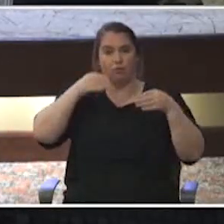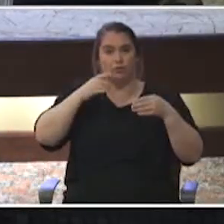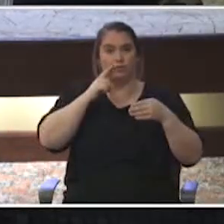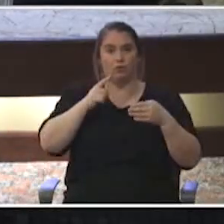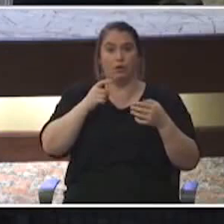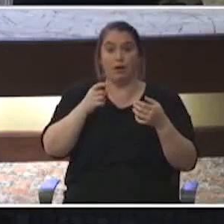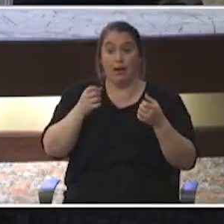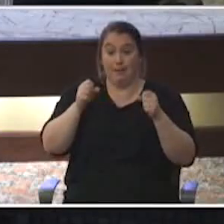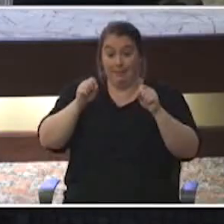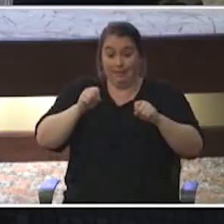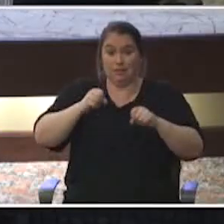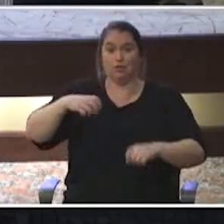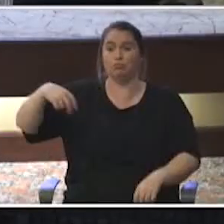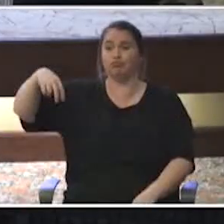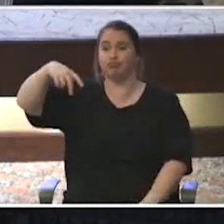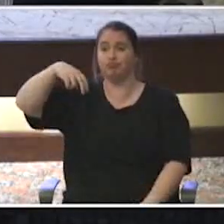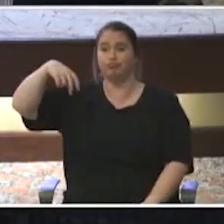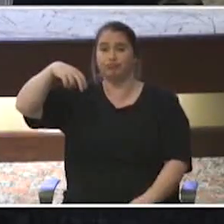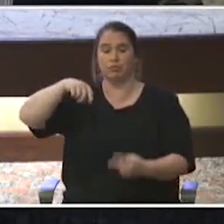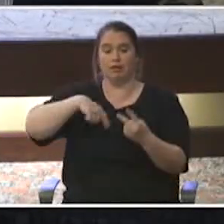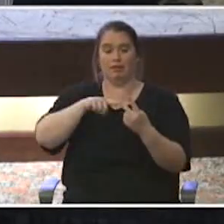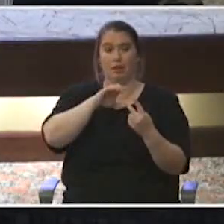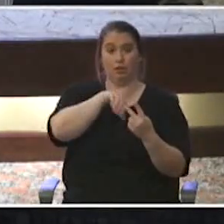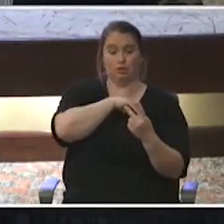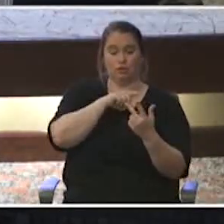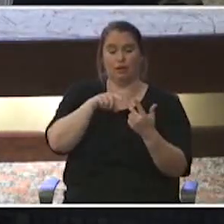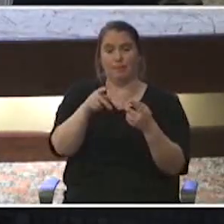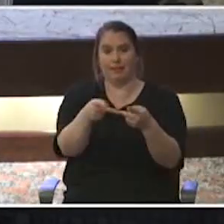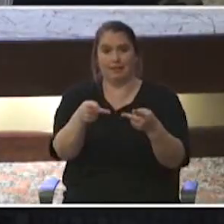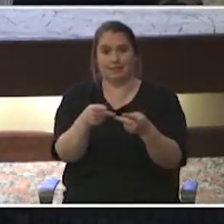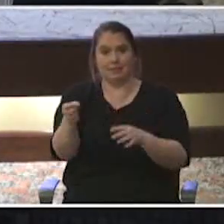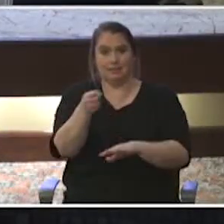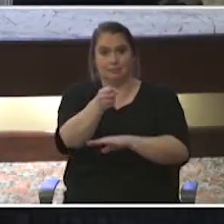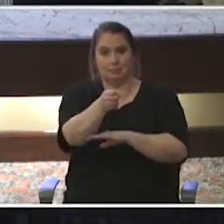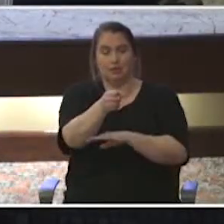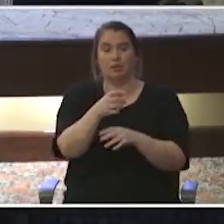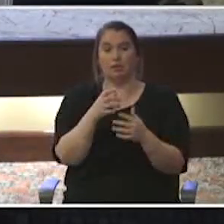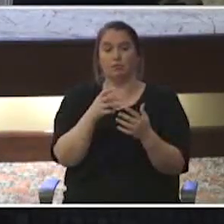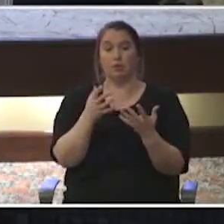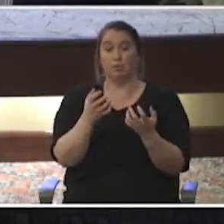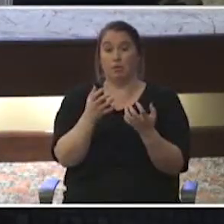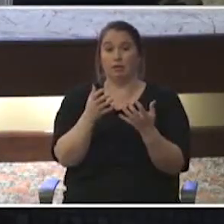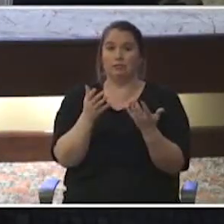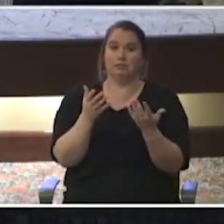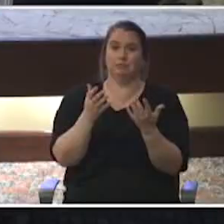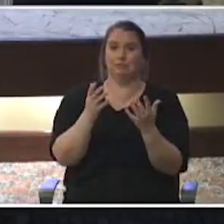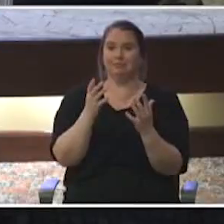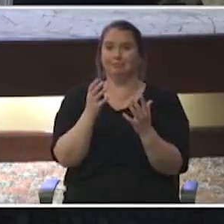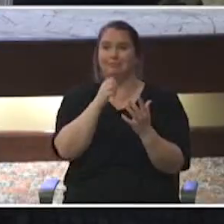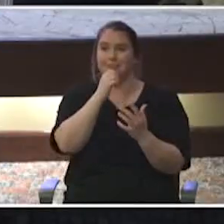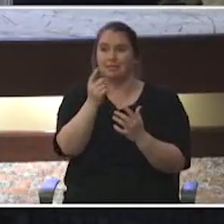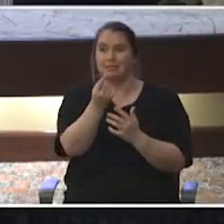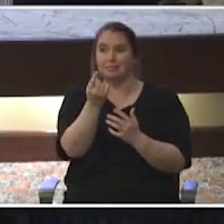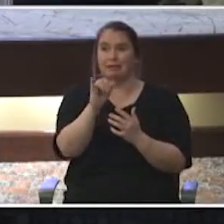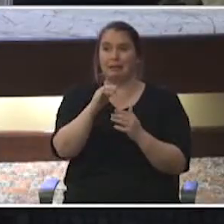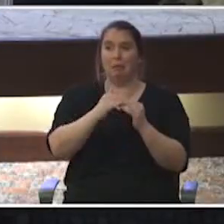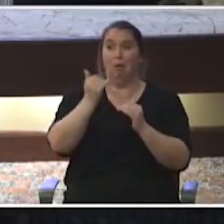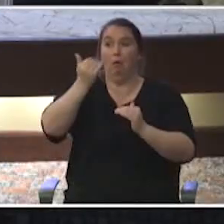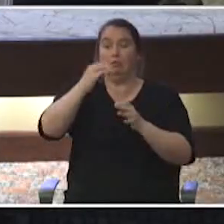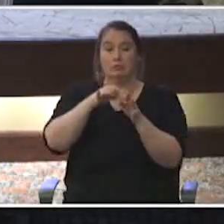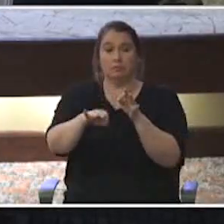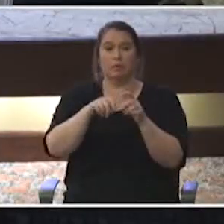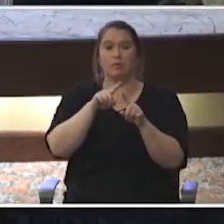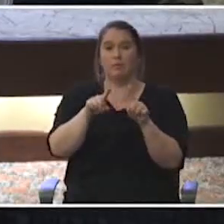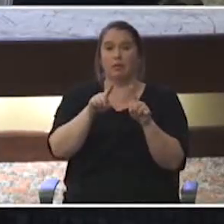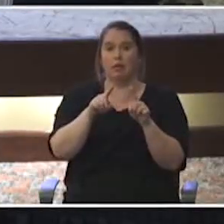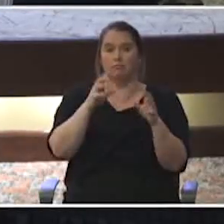walkability, character, and placemaking. Look and feel may be an oversimplification, but it gets the idea of what's represented by the word form in that